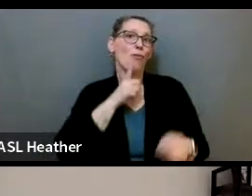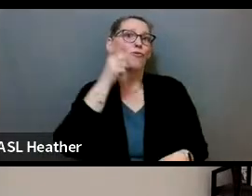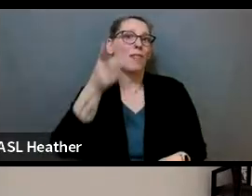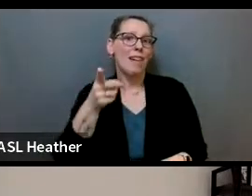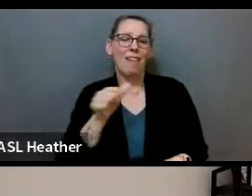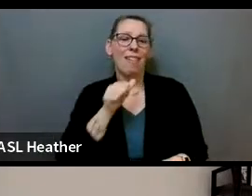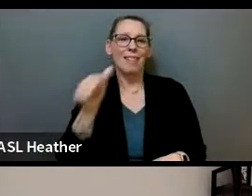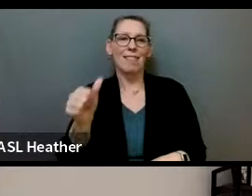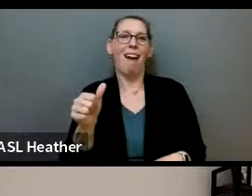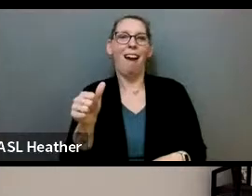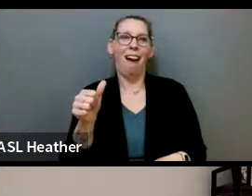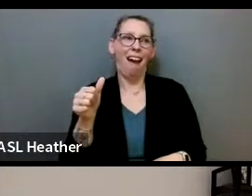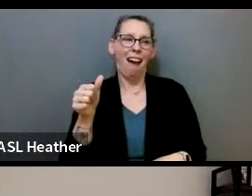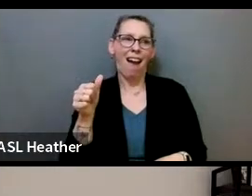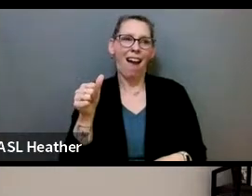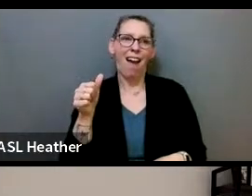abstract.